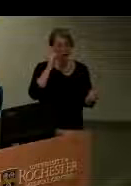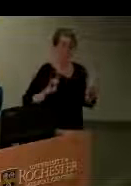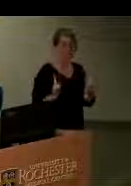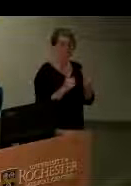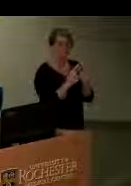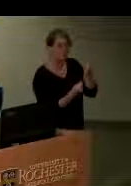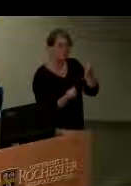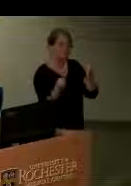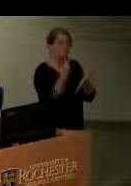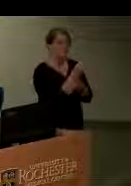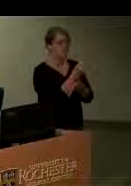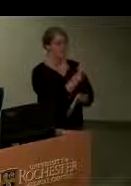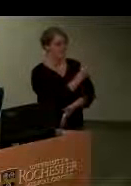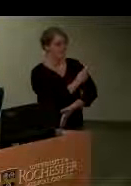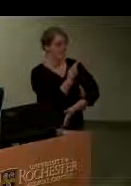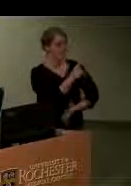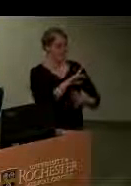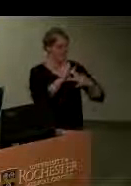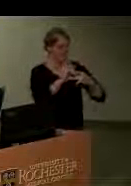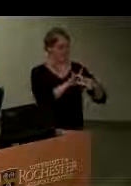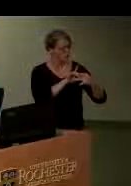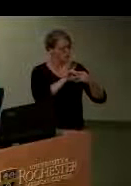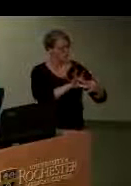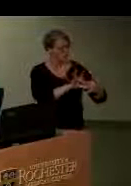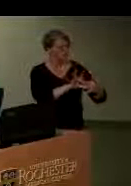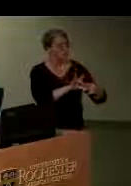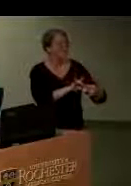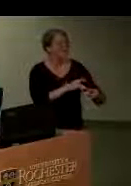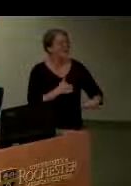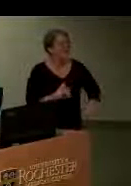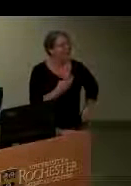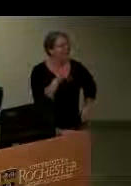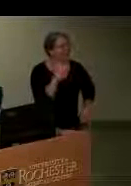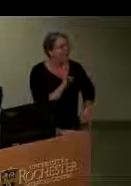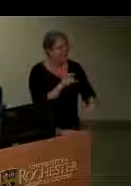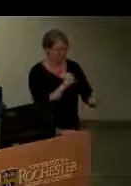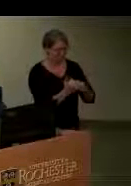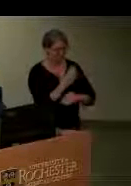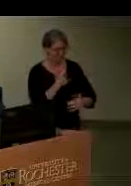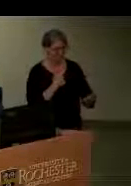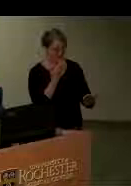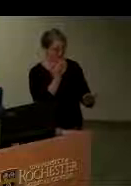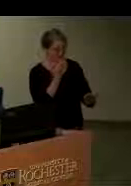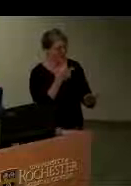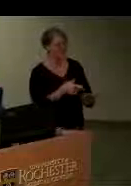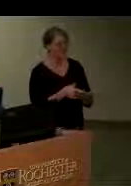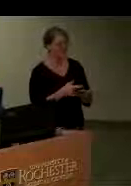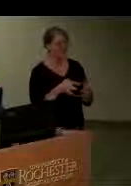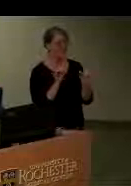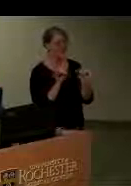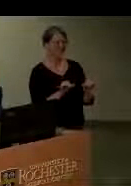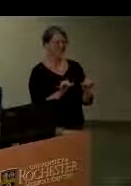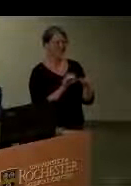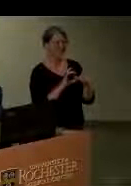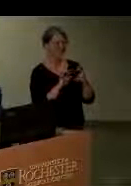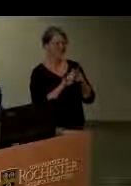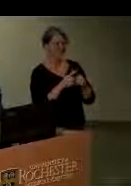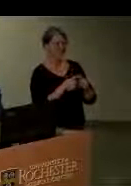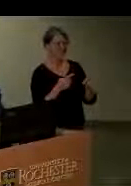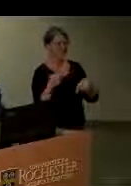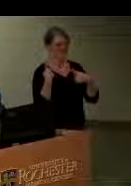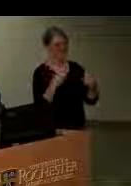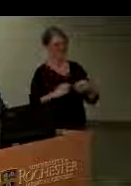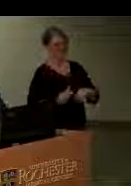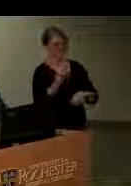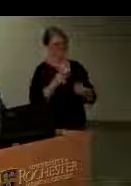foremost their patients' doctors. And so when I saw that, because he sent it to me, we've stayed friends ever since he insulted me when I